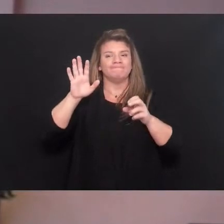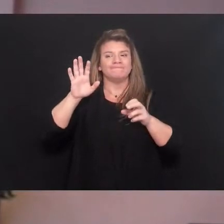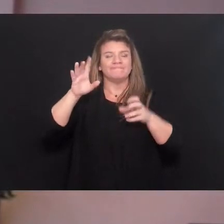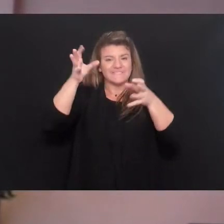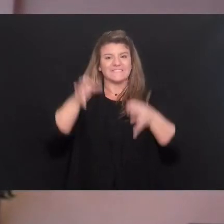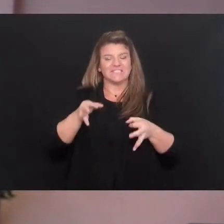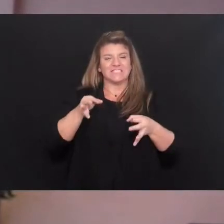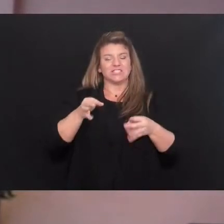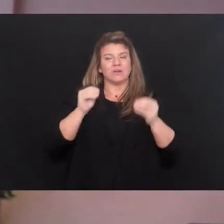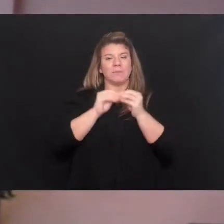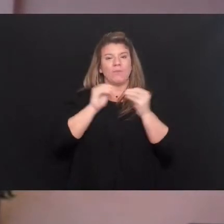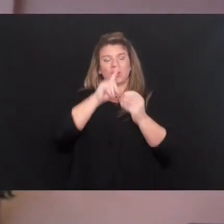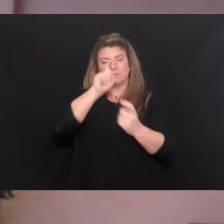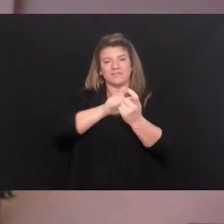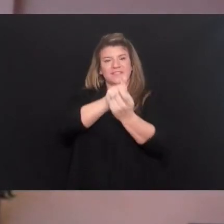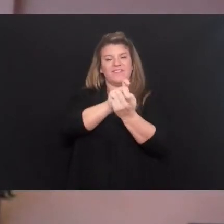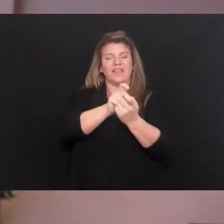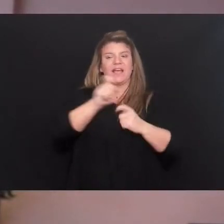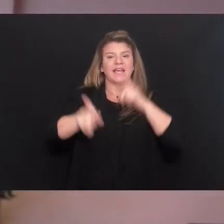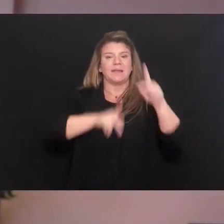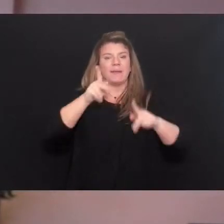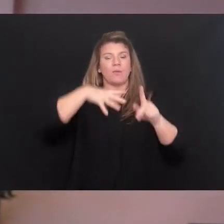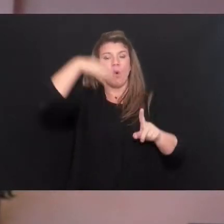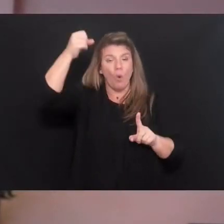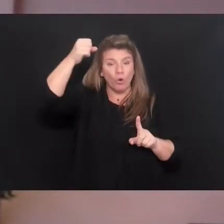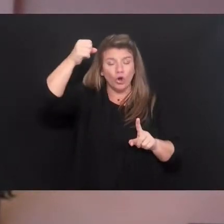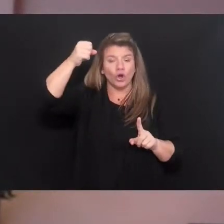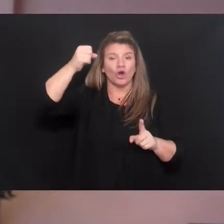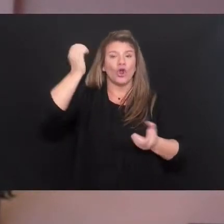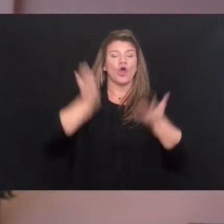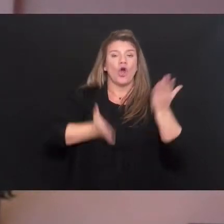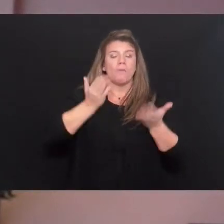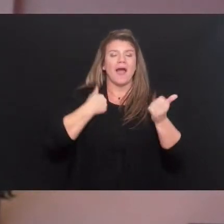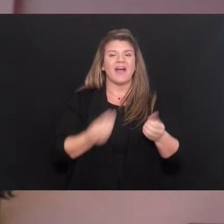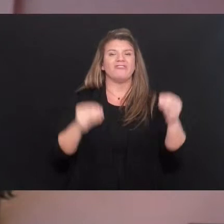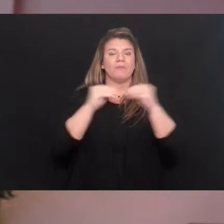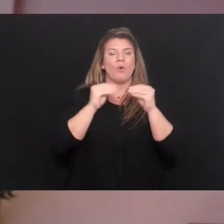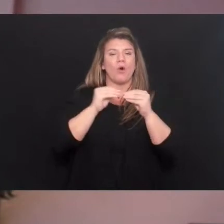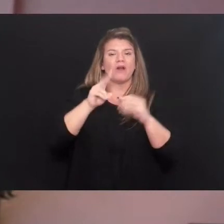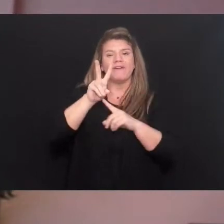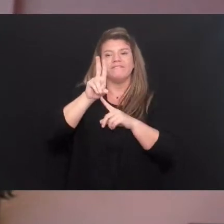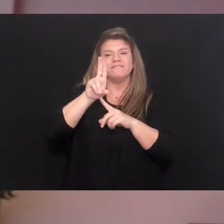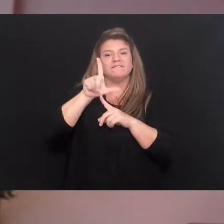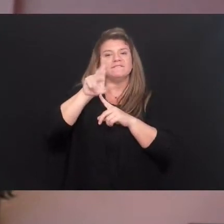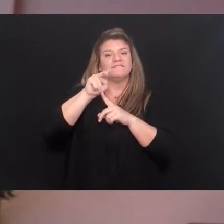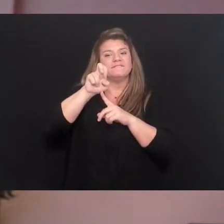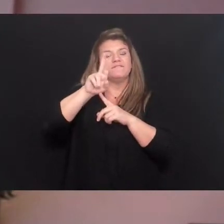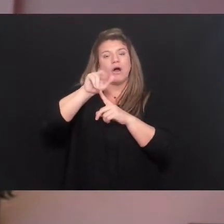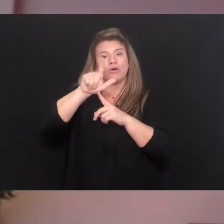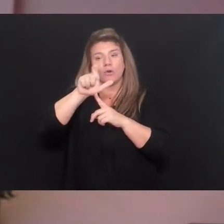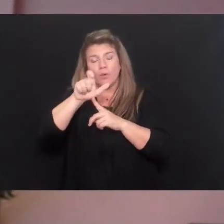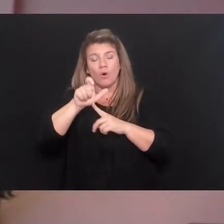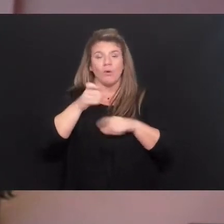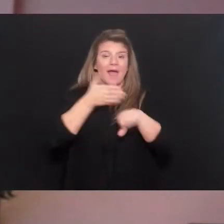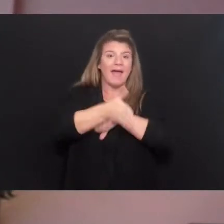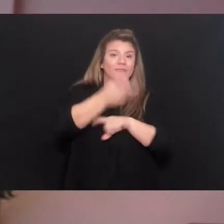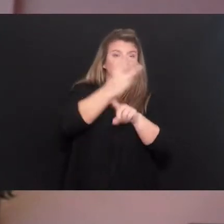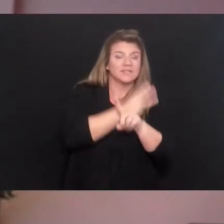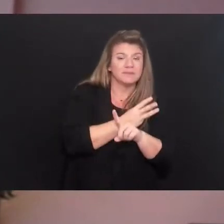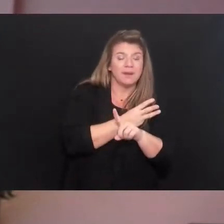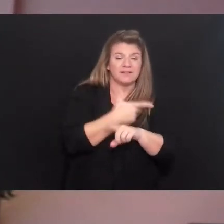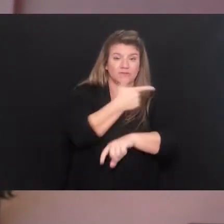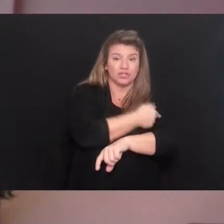more targeted group of people older who may be more vulnerable, who've been immunized 6 months or